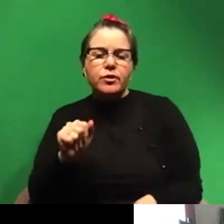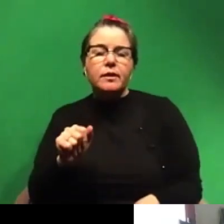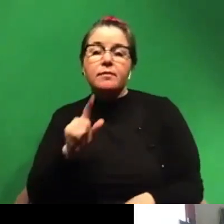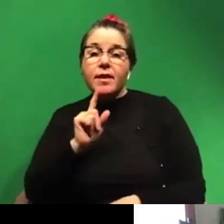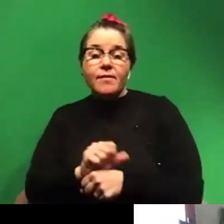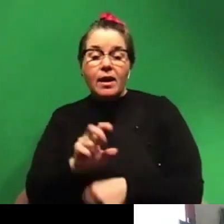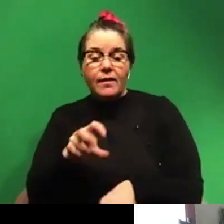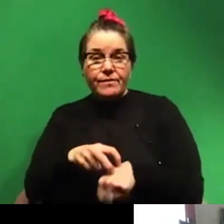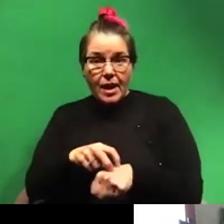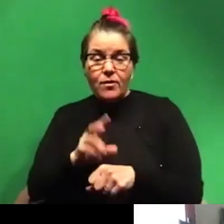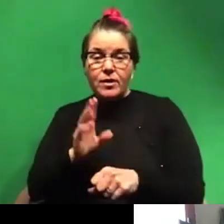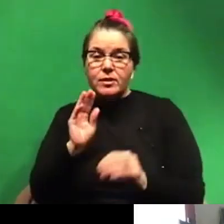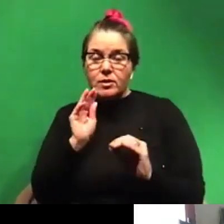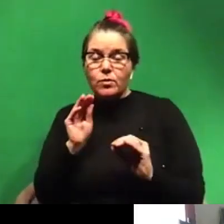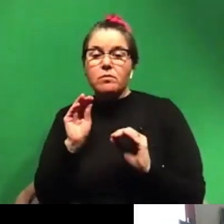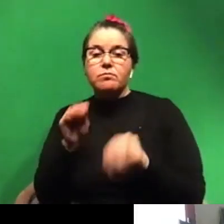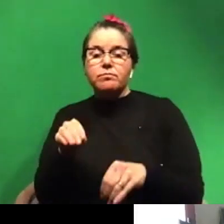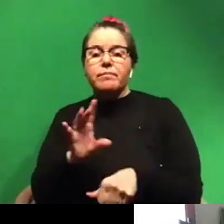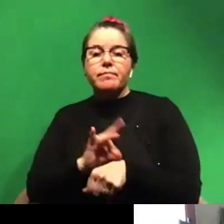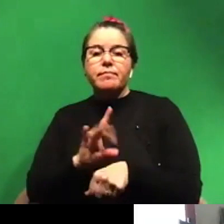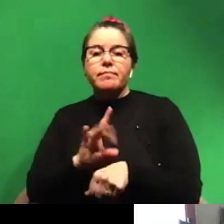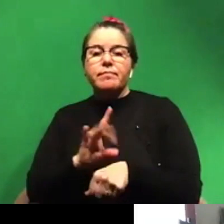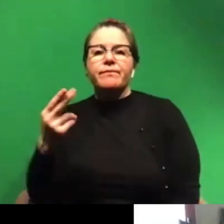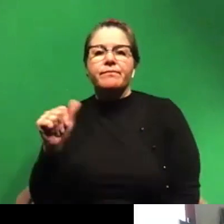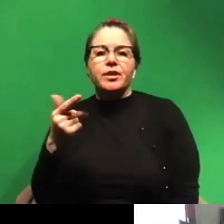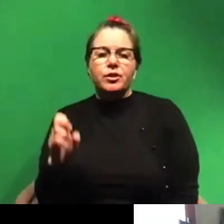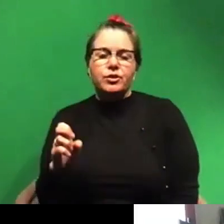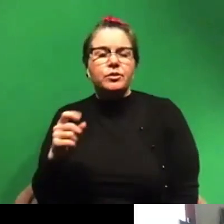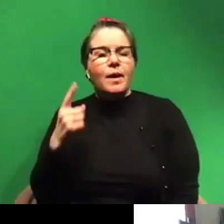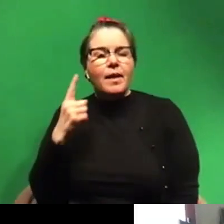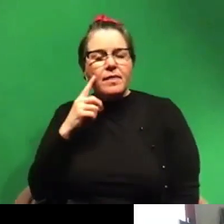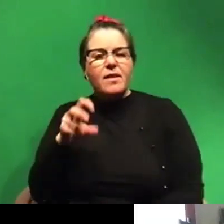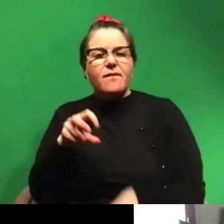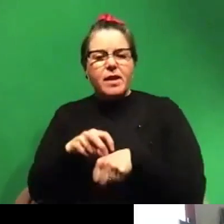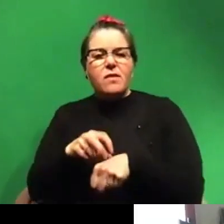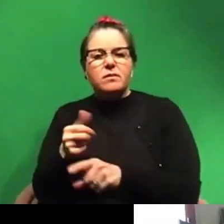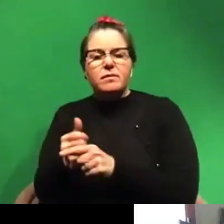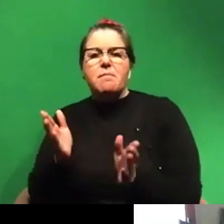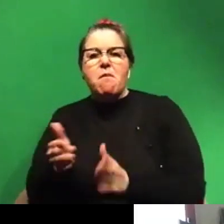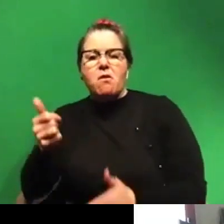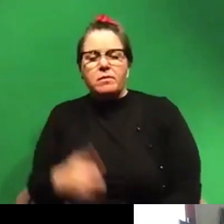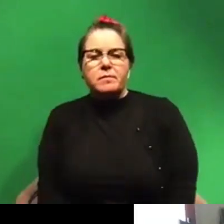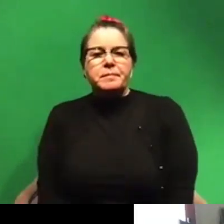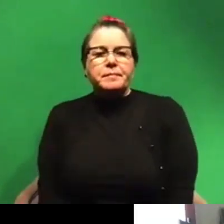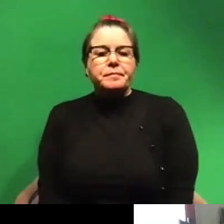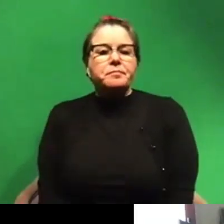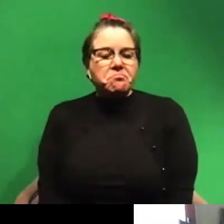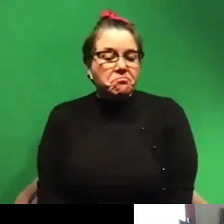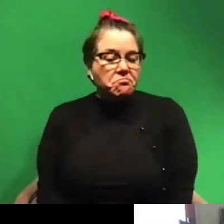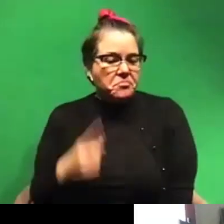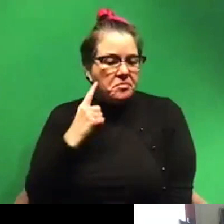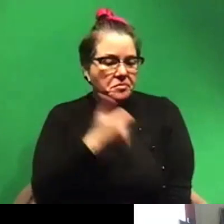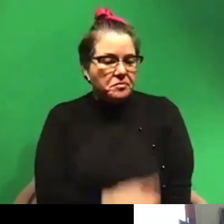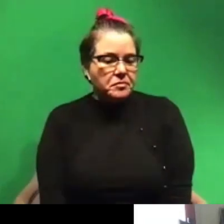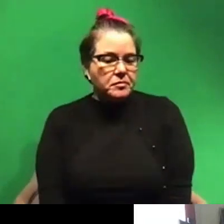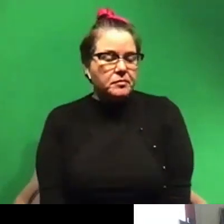that infect bacteria called phage. So I think viruses are the smallest. Sounds good. Can I